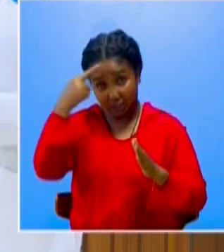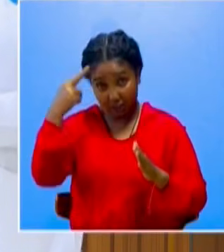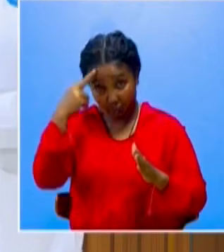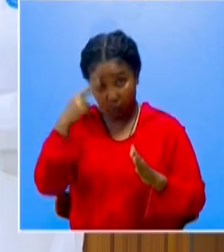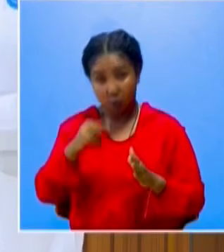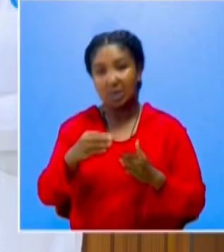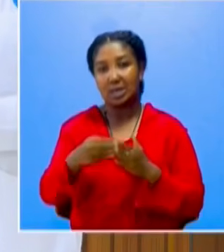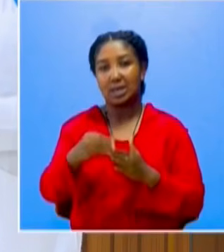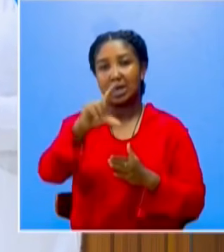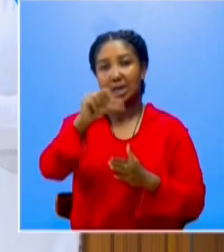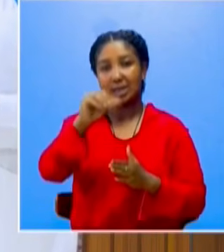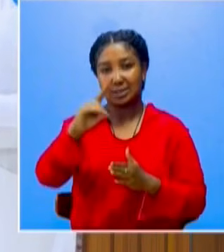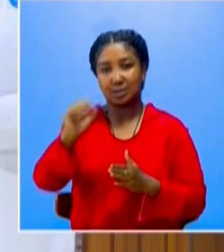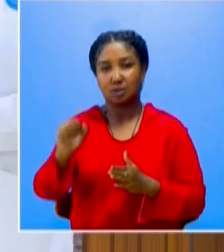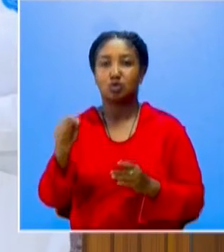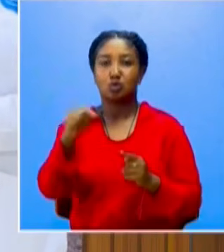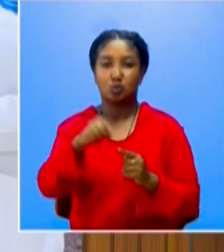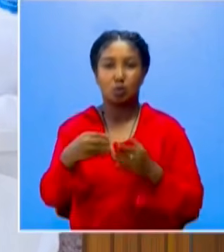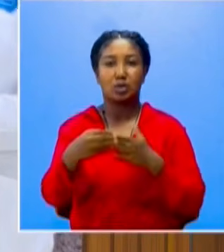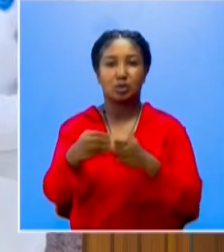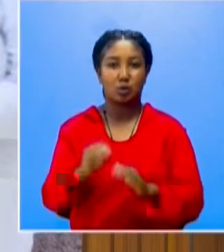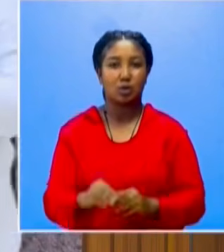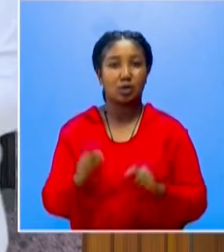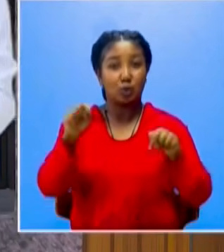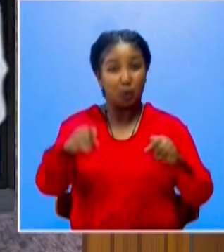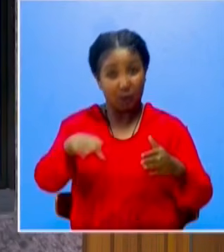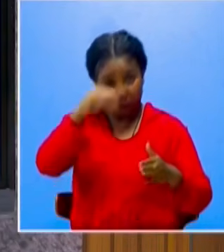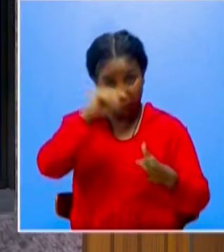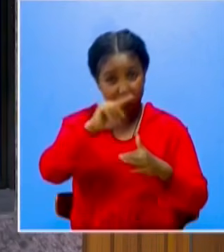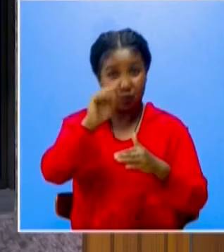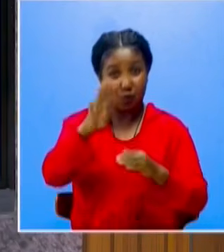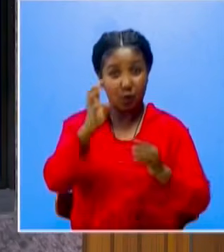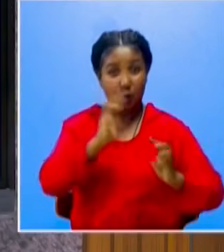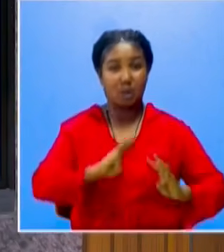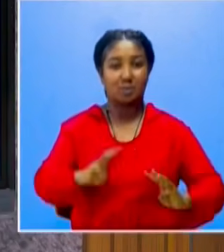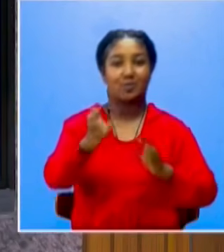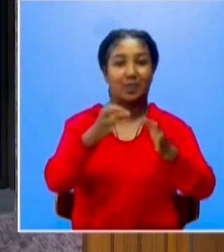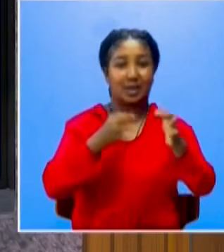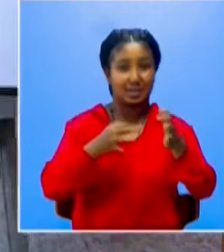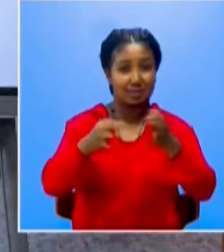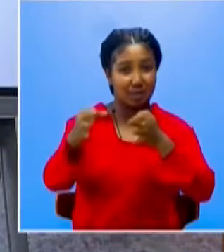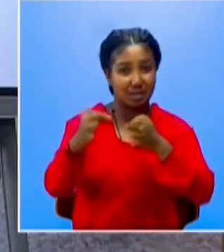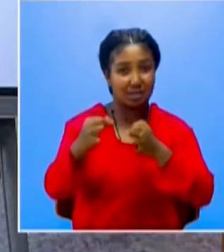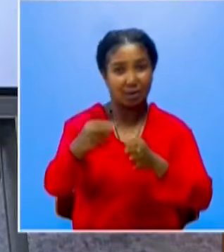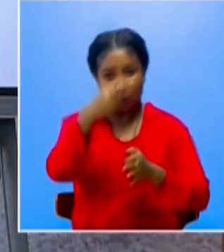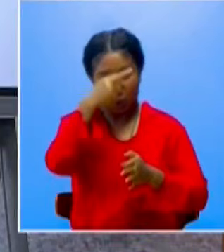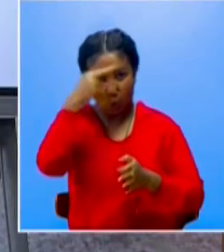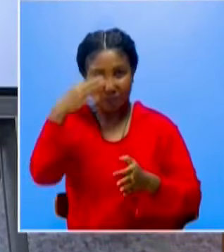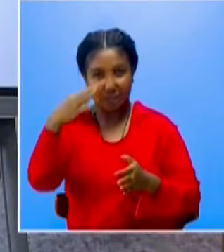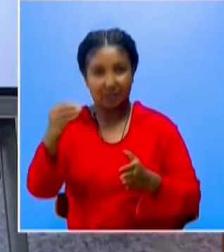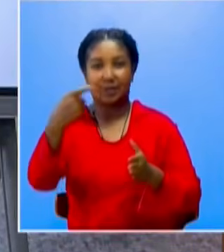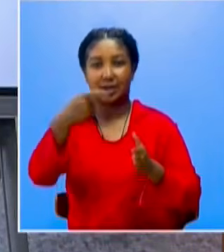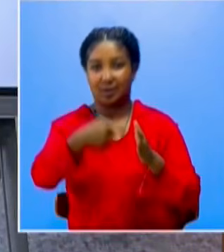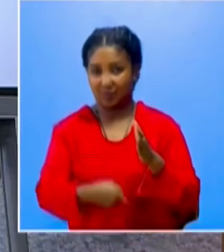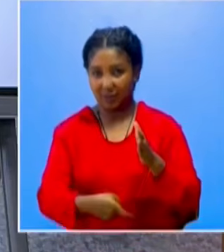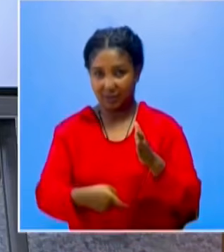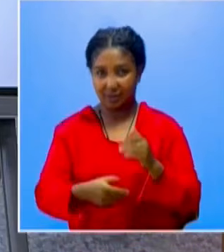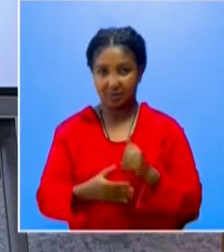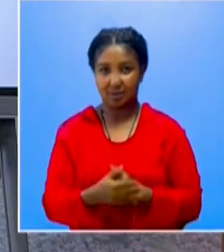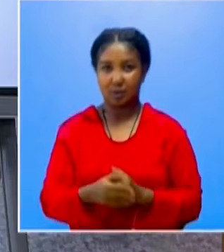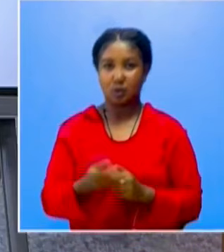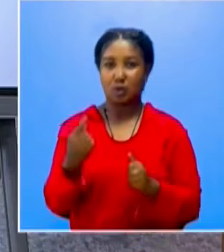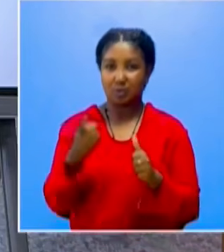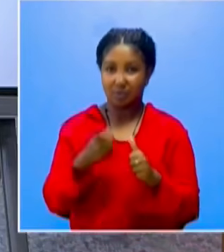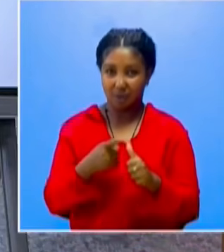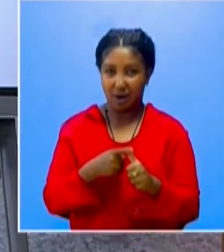Leads to. Today we have seen 4 ways of expressing, yes, cause and effect. We